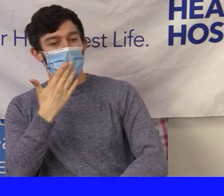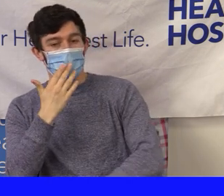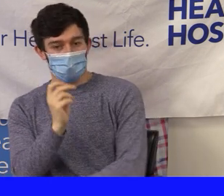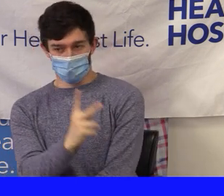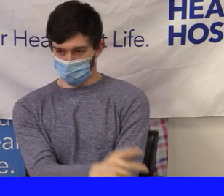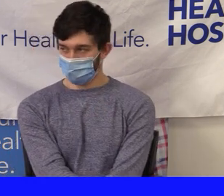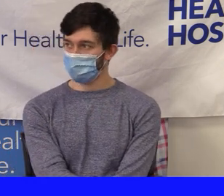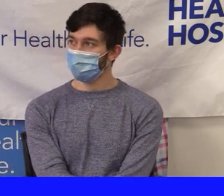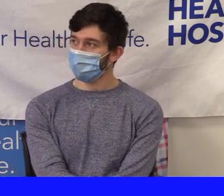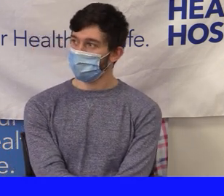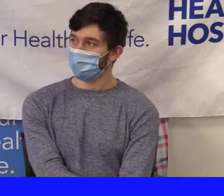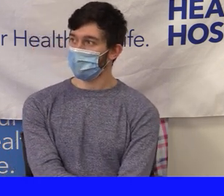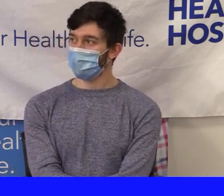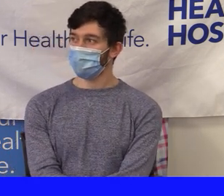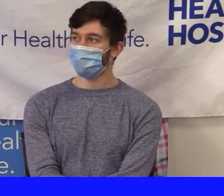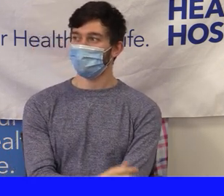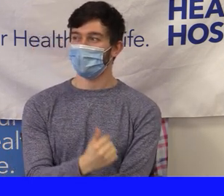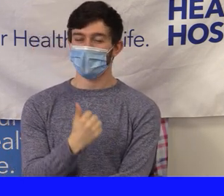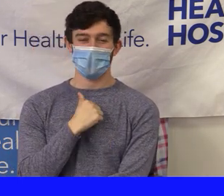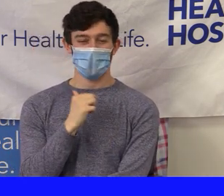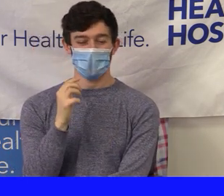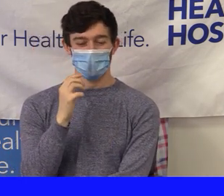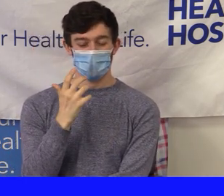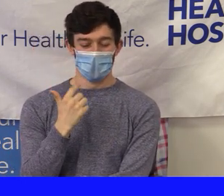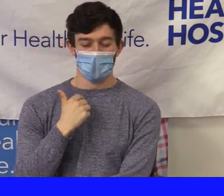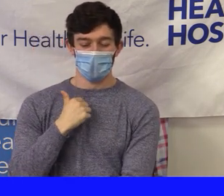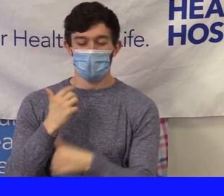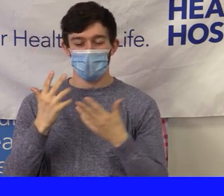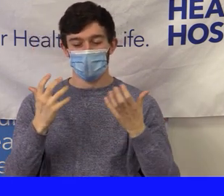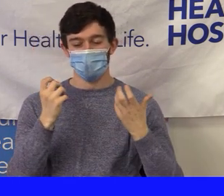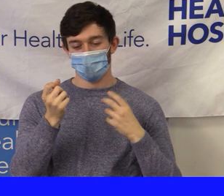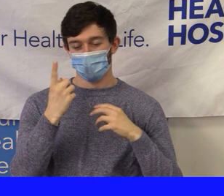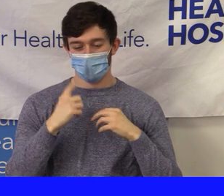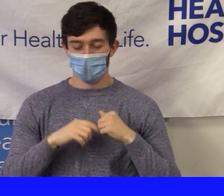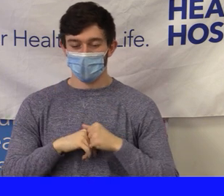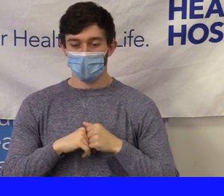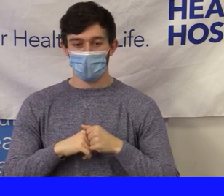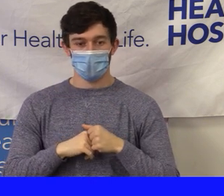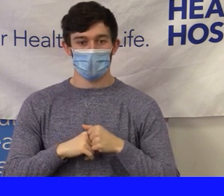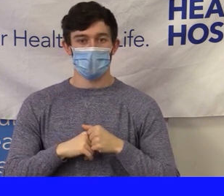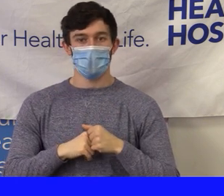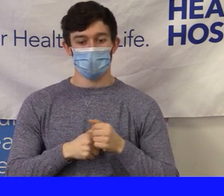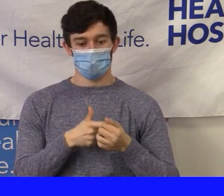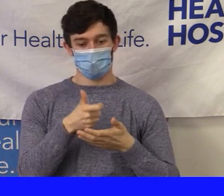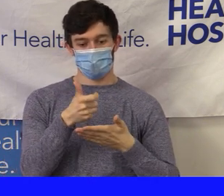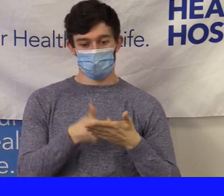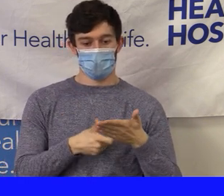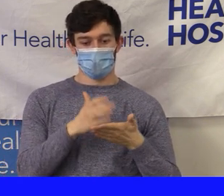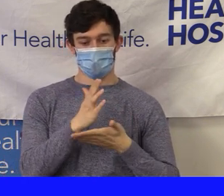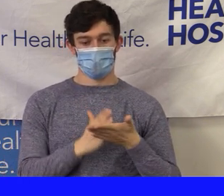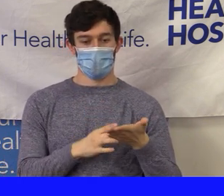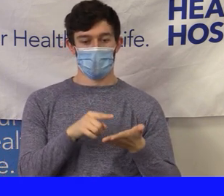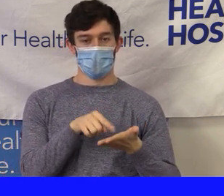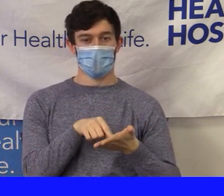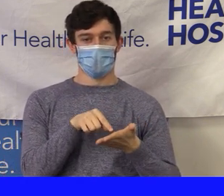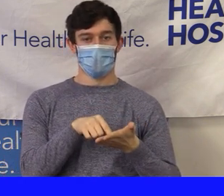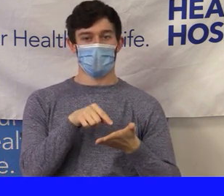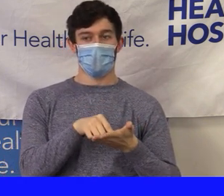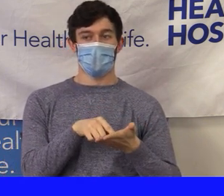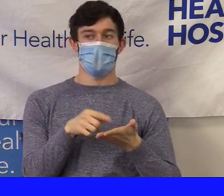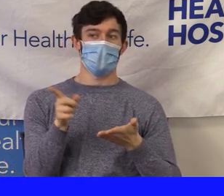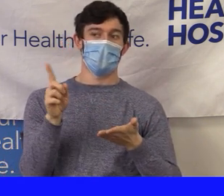So I guess I just wanted to understand. So the cost component that they